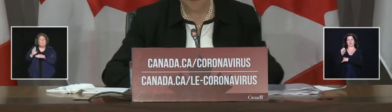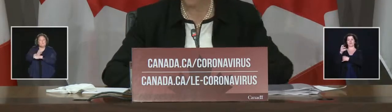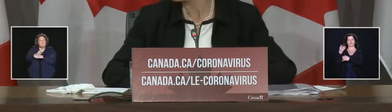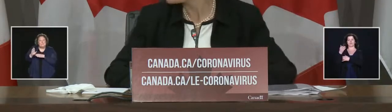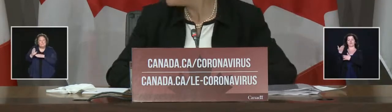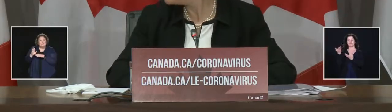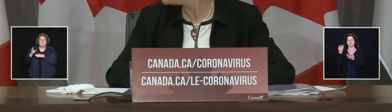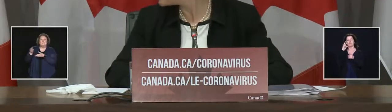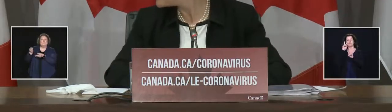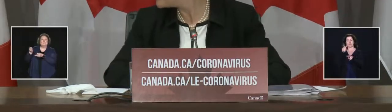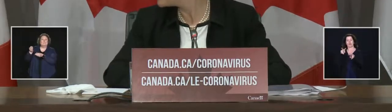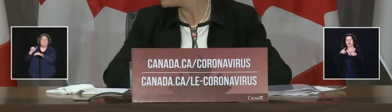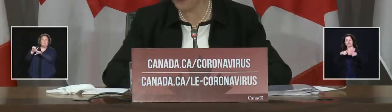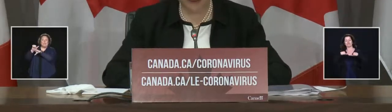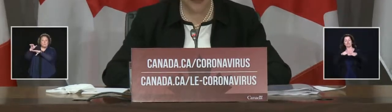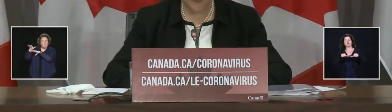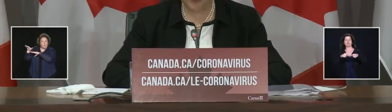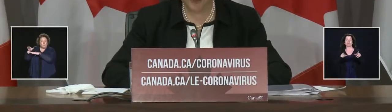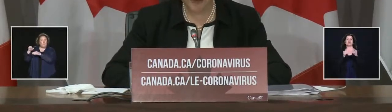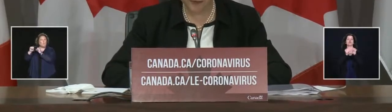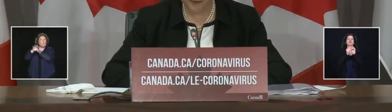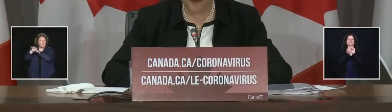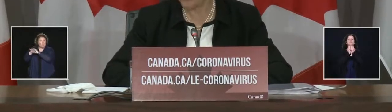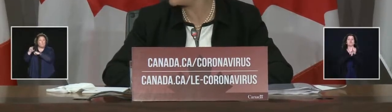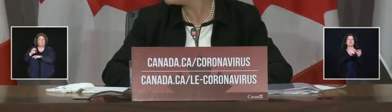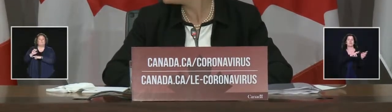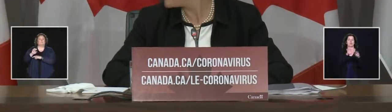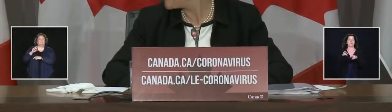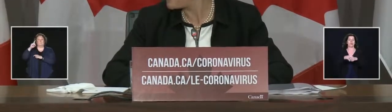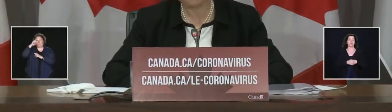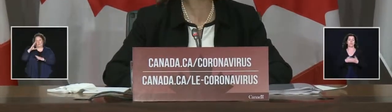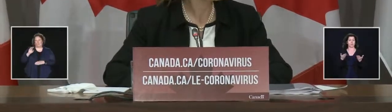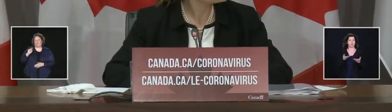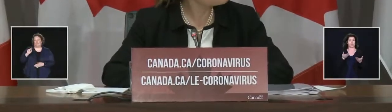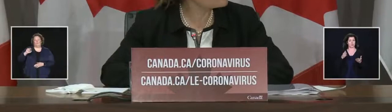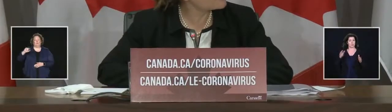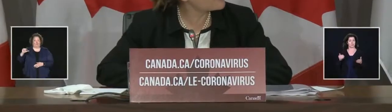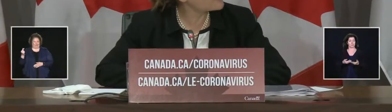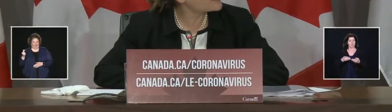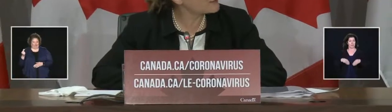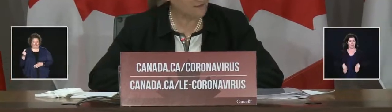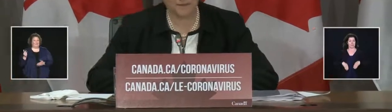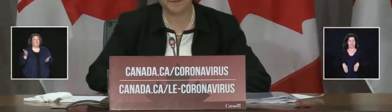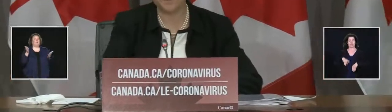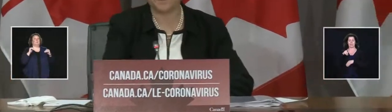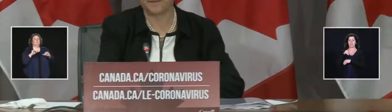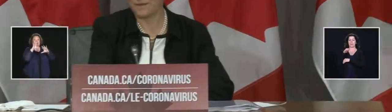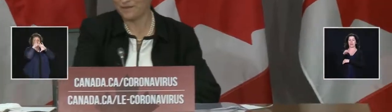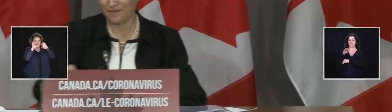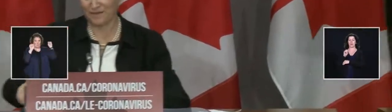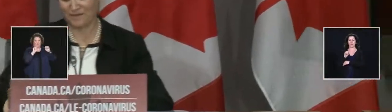Ng, and the President du Conseil du Trésor, Jean-Yves Duclos. Mary, over to you.